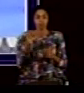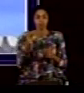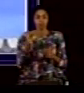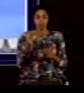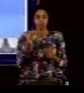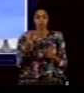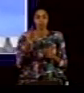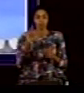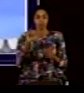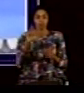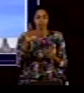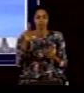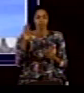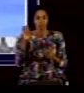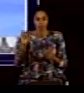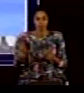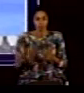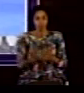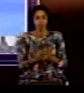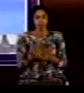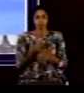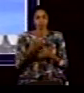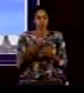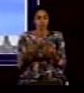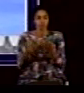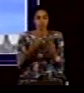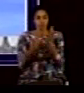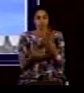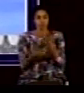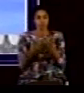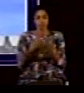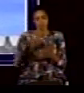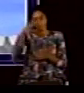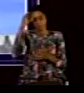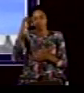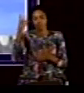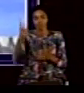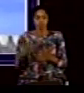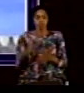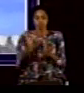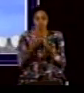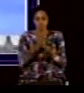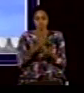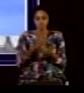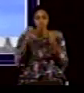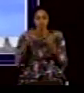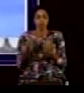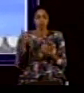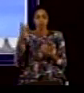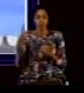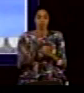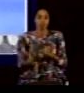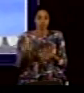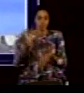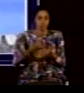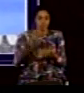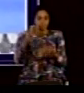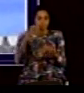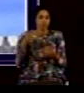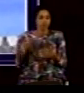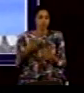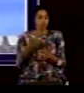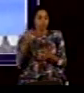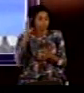she came this night and the man of God prayed, the power of God touched her. We'll hear